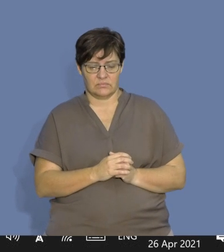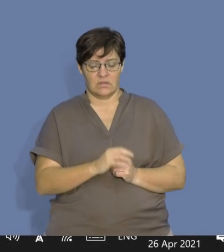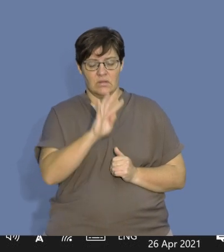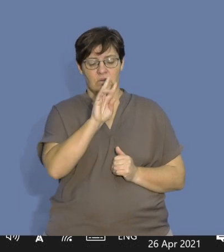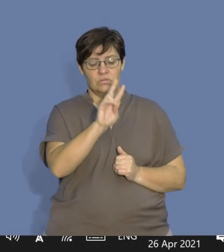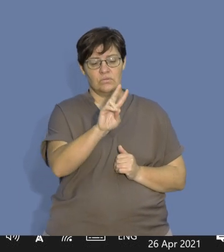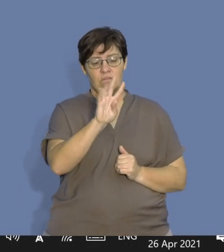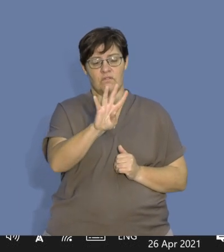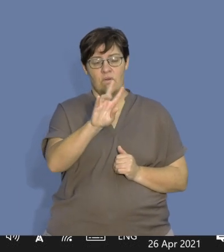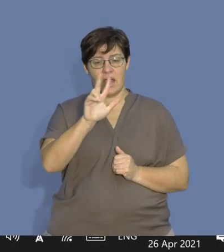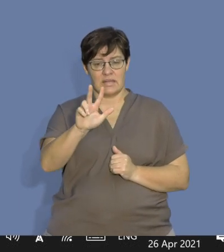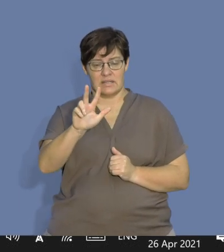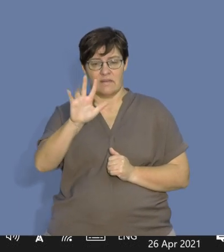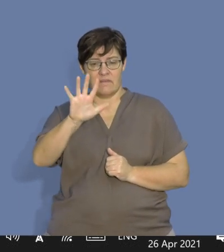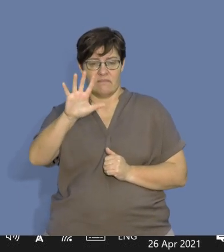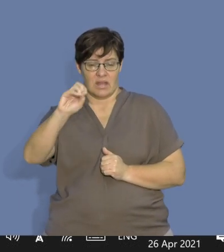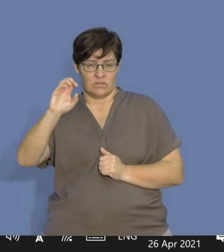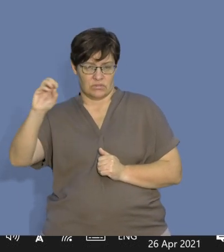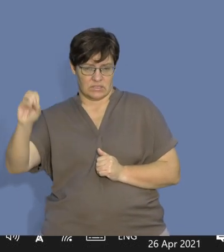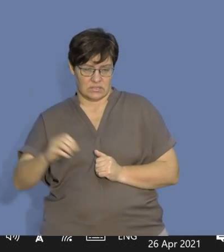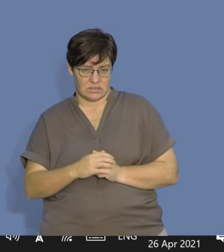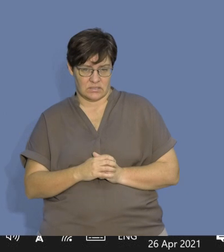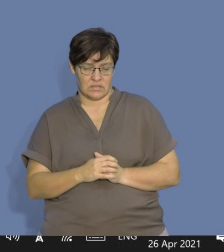which you could do this, but let's do each one. So